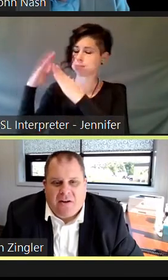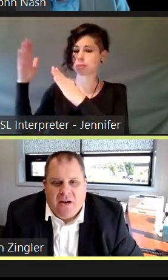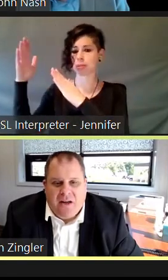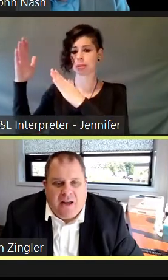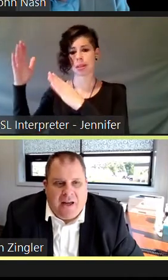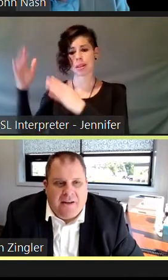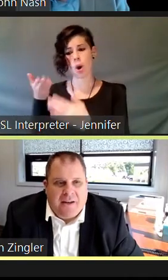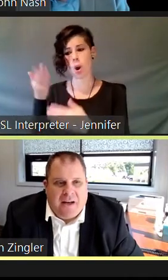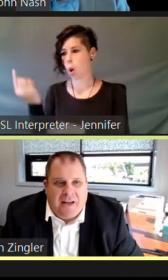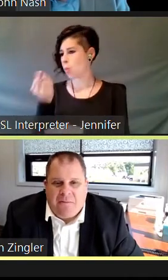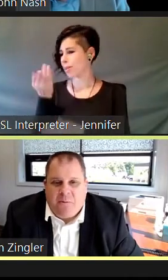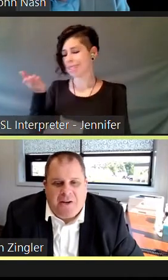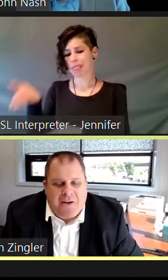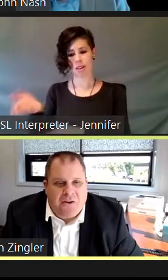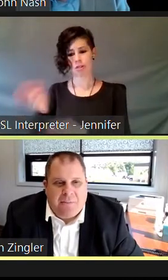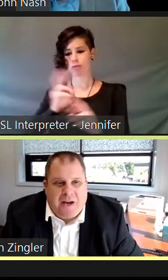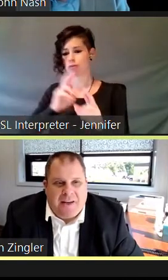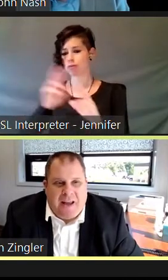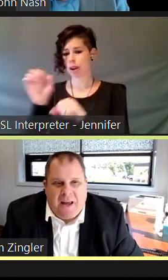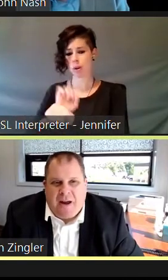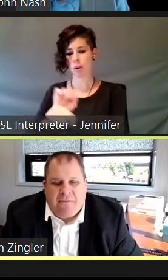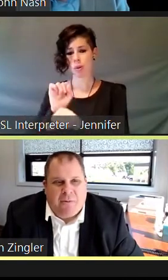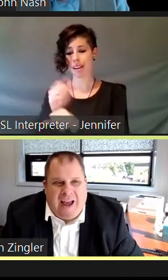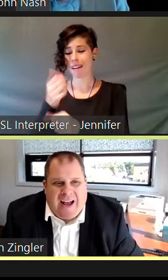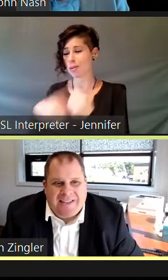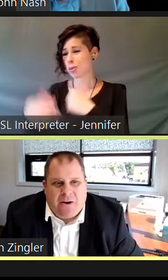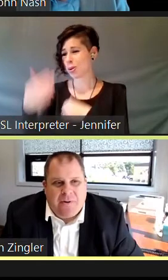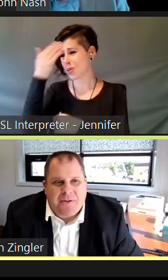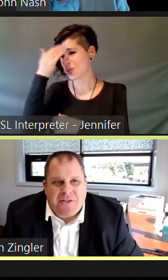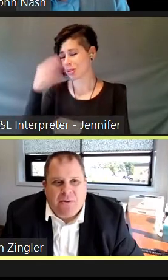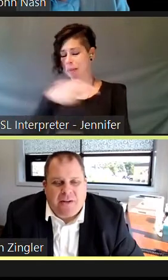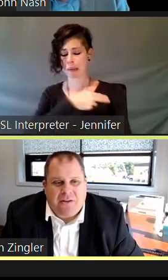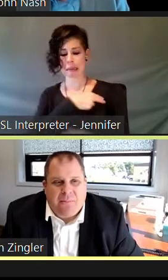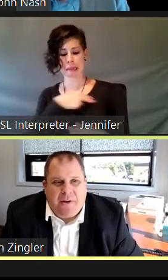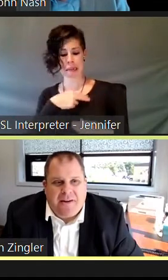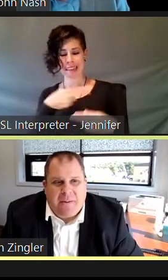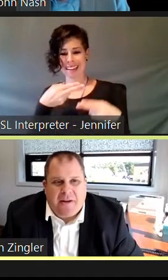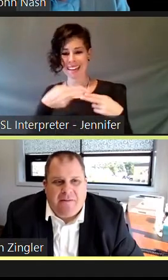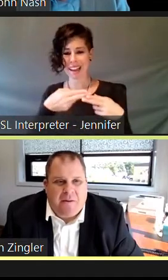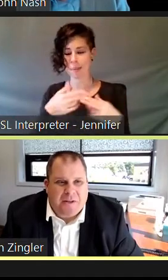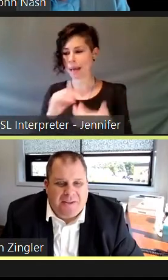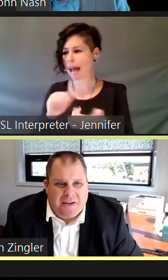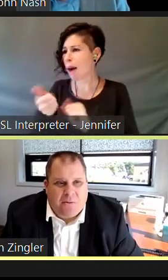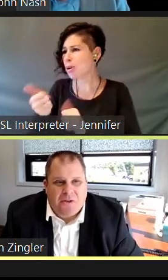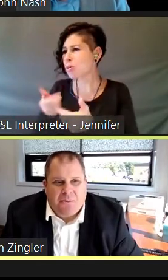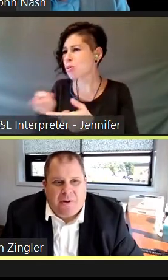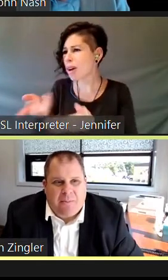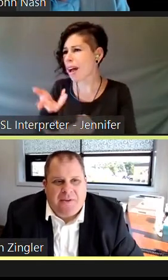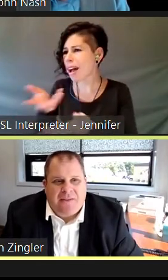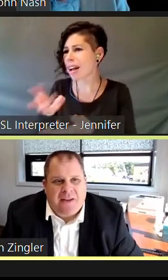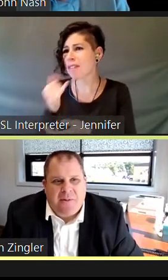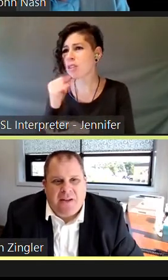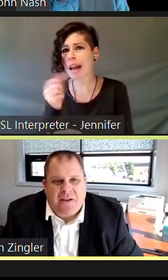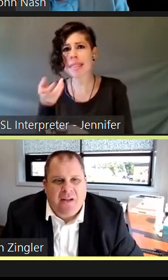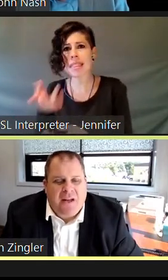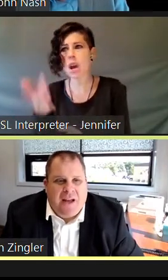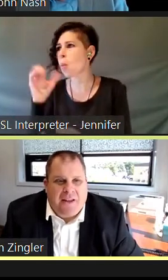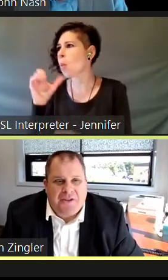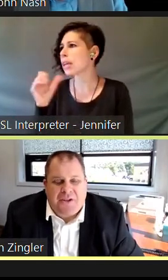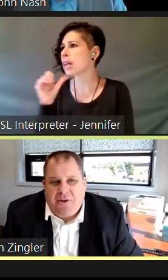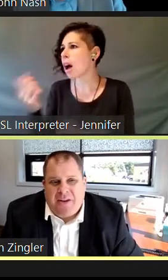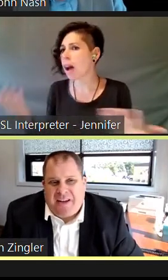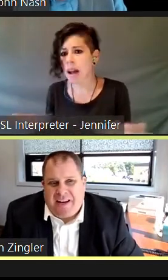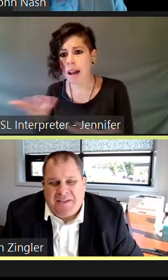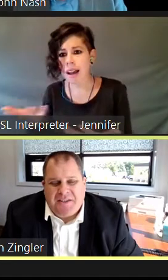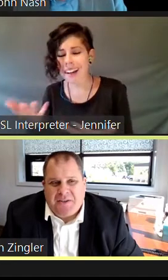there. And everyone knows him by name. Everyone asked how he was doing during the pandemic. If he wasn't there, where's Robert? That type of deal. And